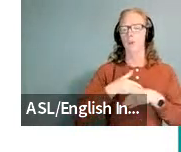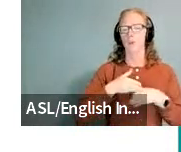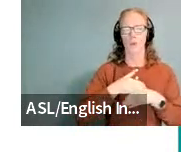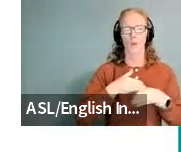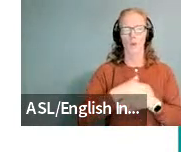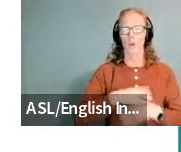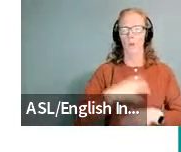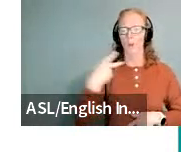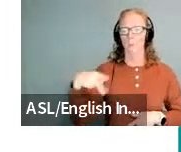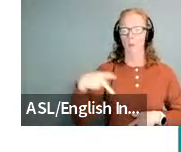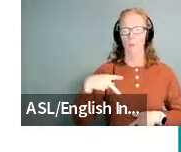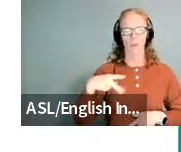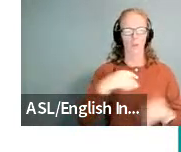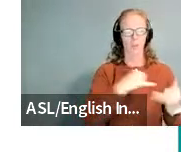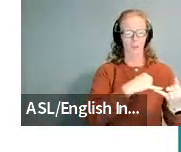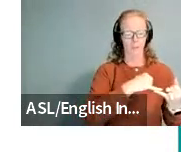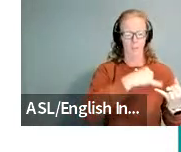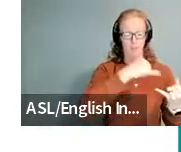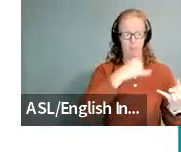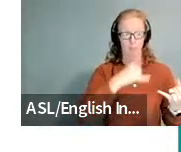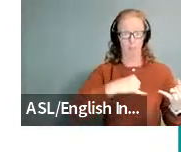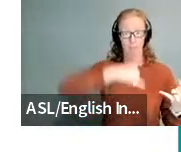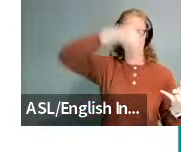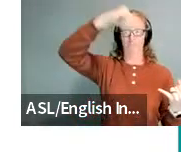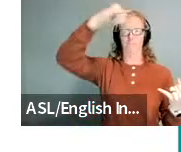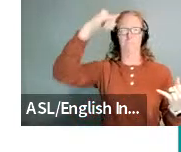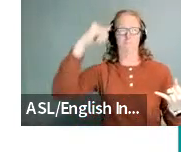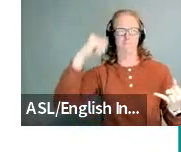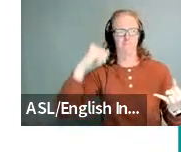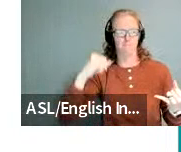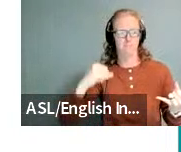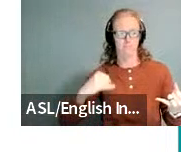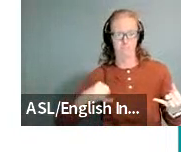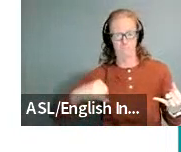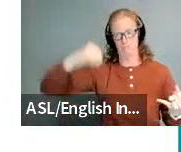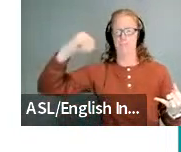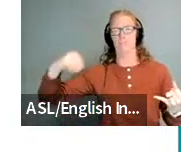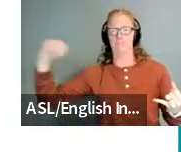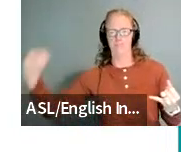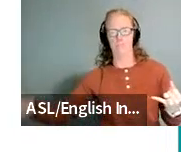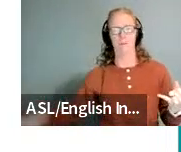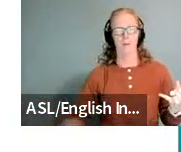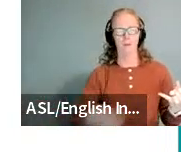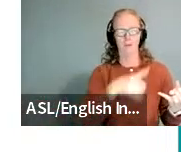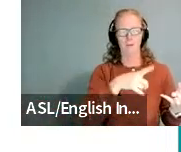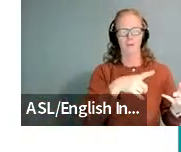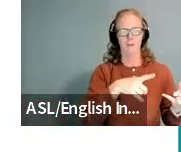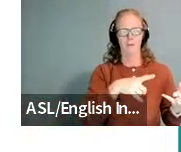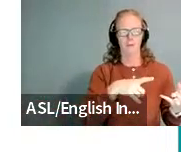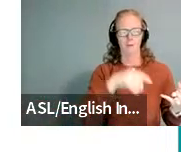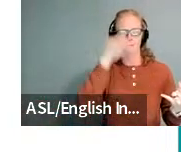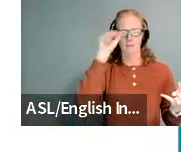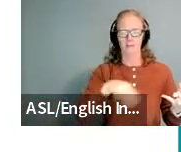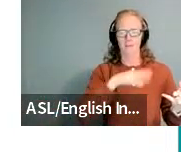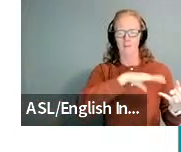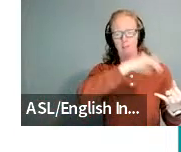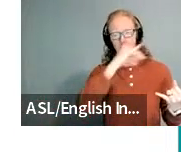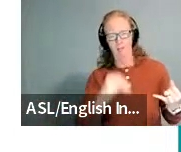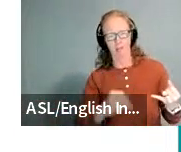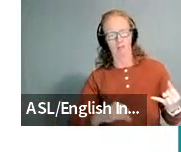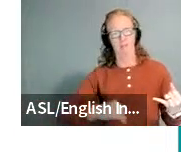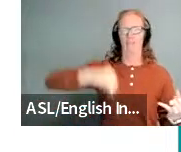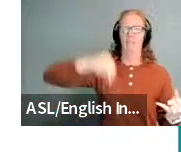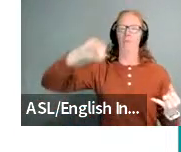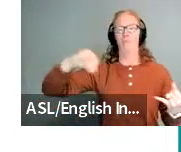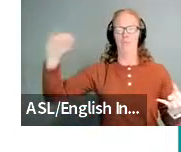purple line on there, as the pandemic hit, lumber really skyrocketed. And then, we saw the price of that come back, and then we saw it go